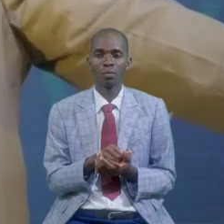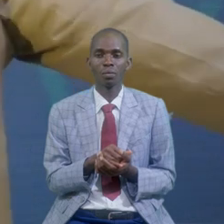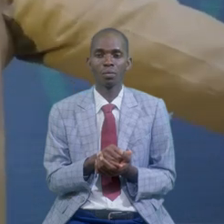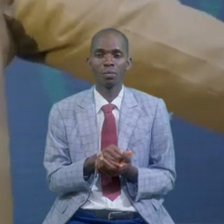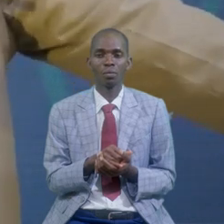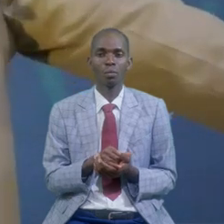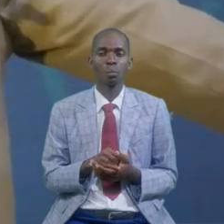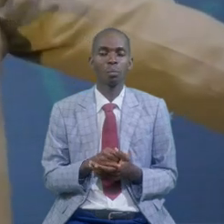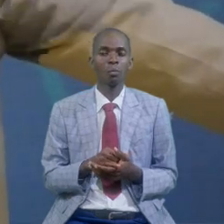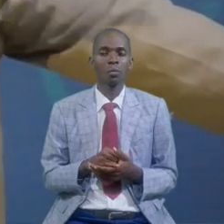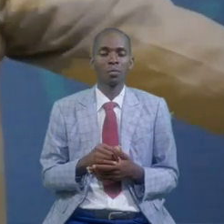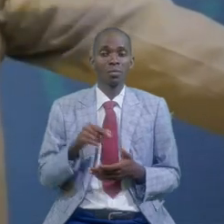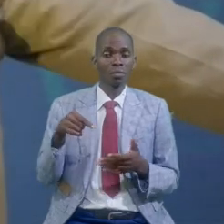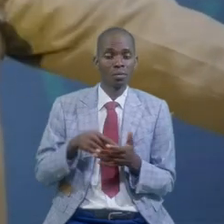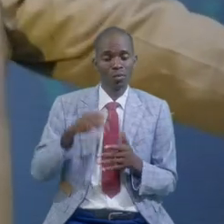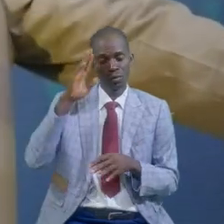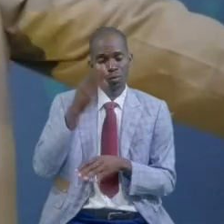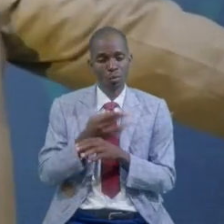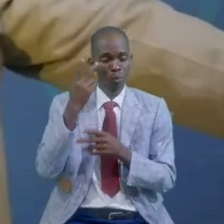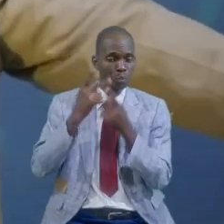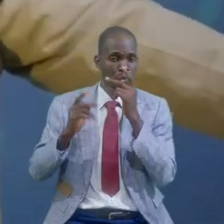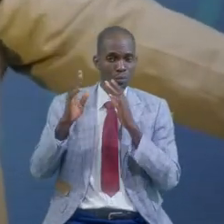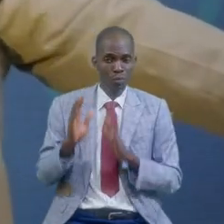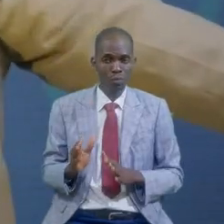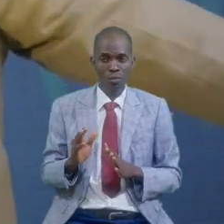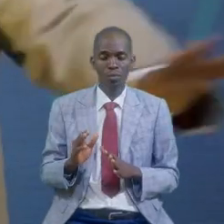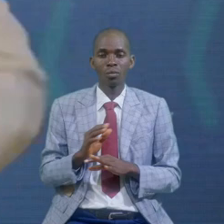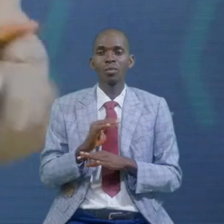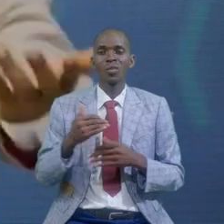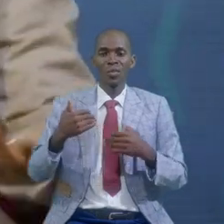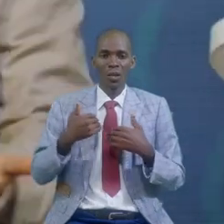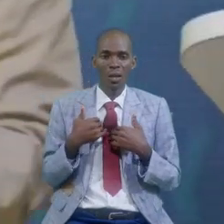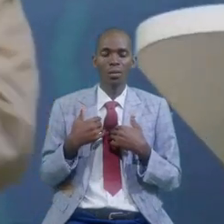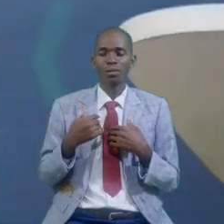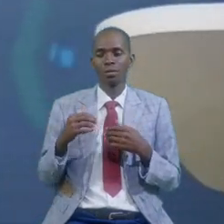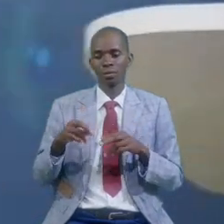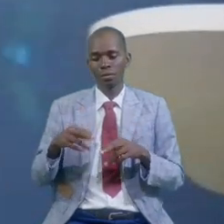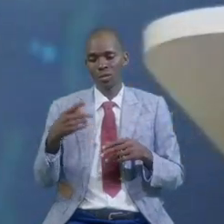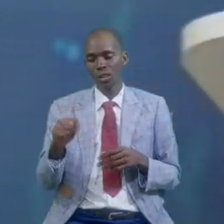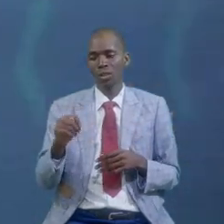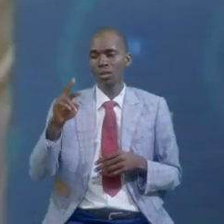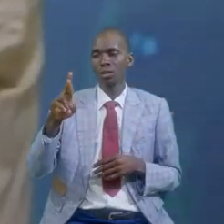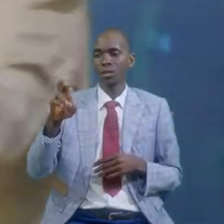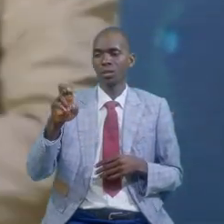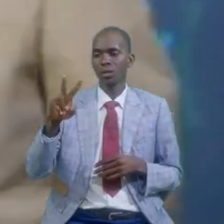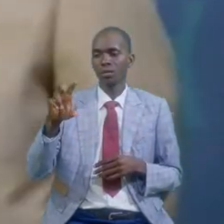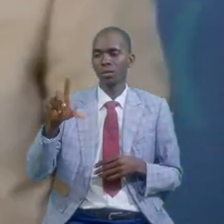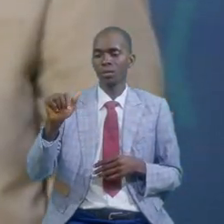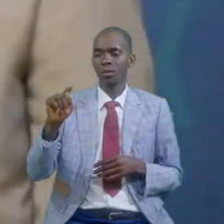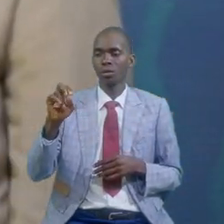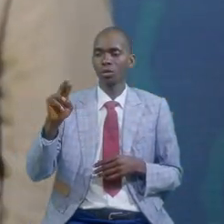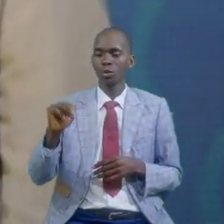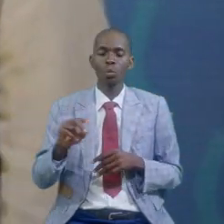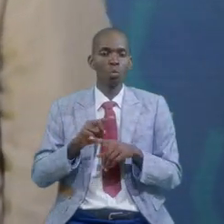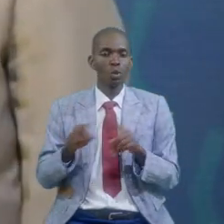didn't have proper action. They knew that the Lord was going to take